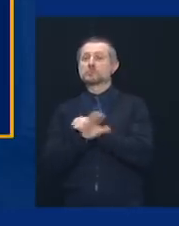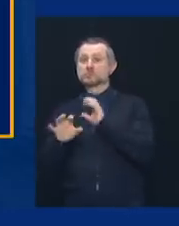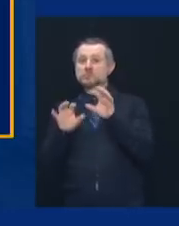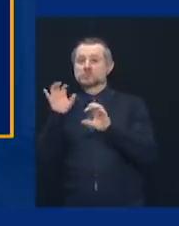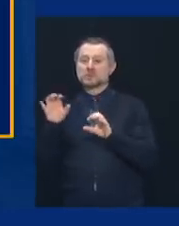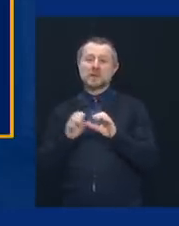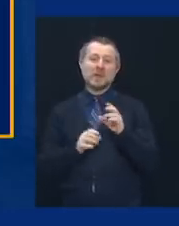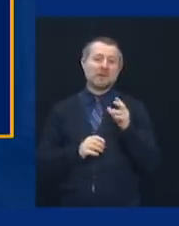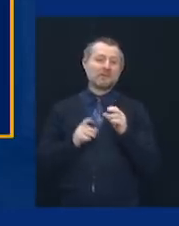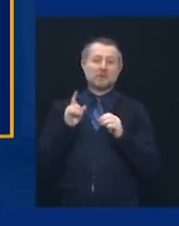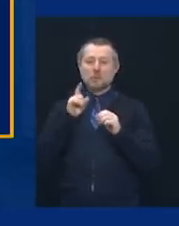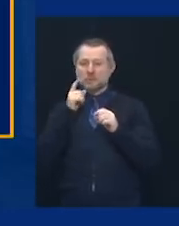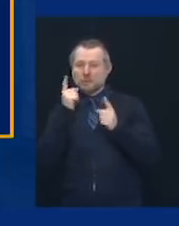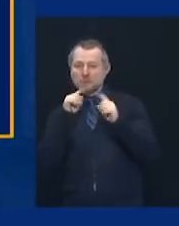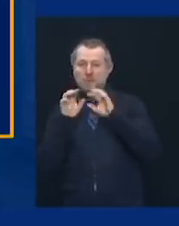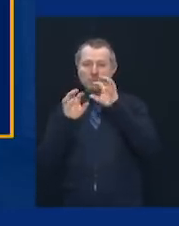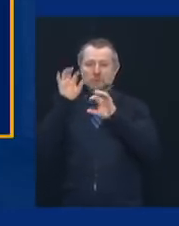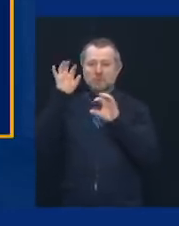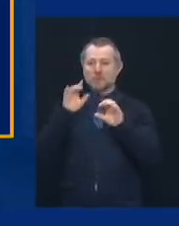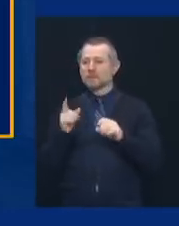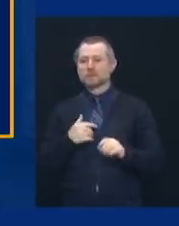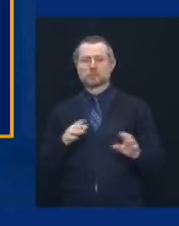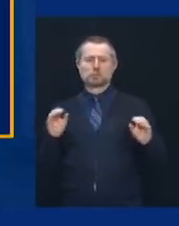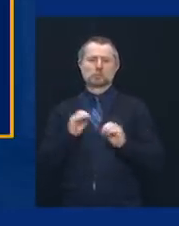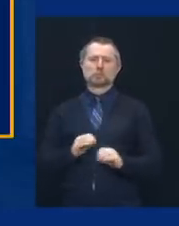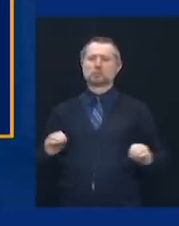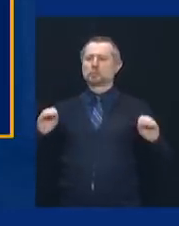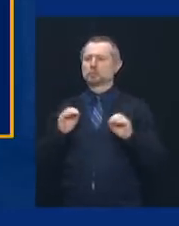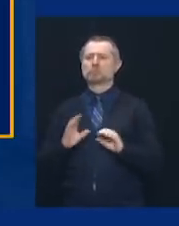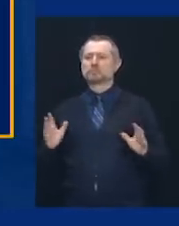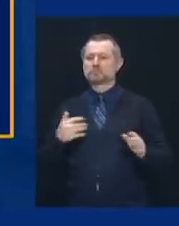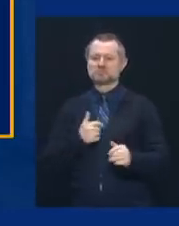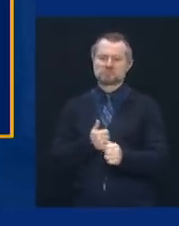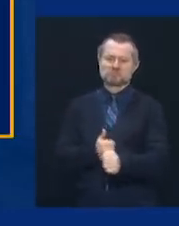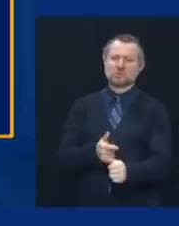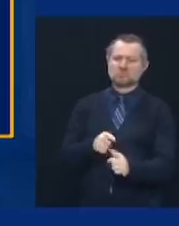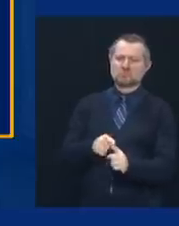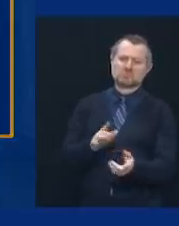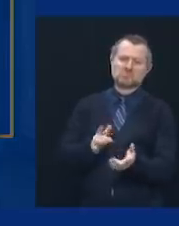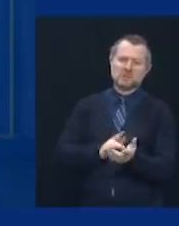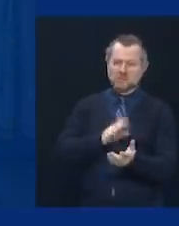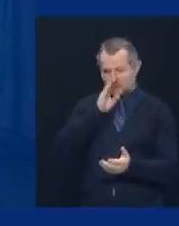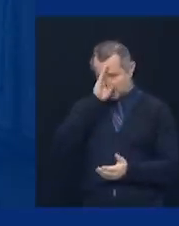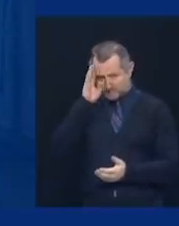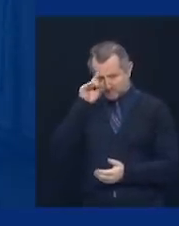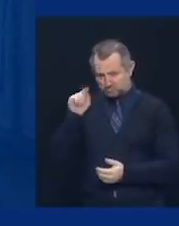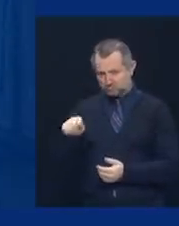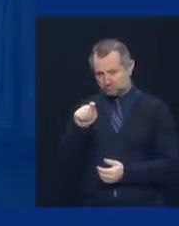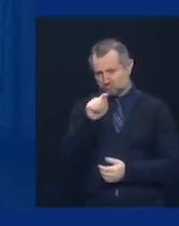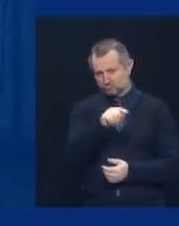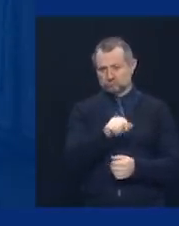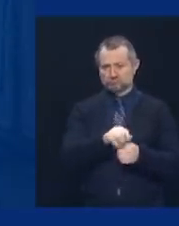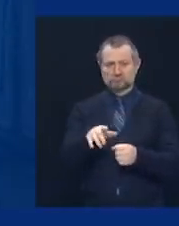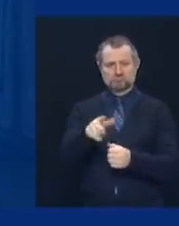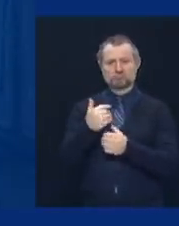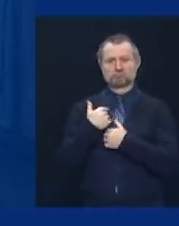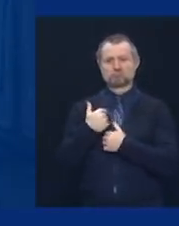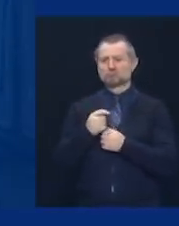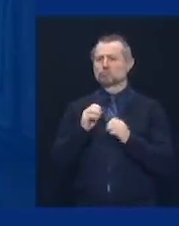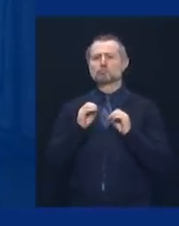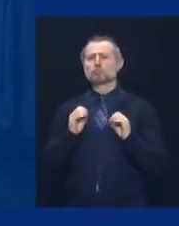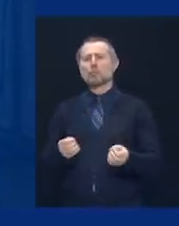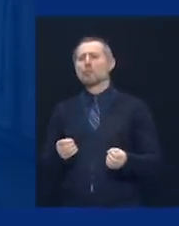supervisor. It's all being done by medical facilities. So there will be no politics in the